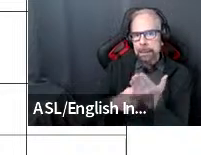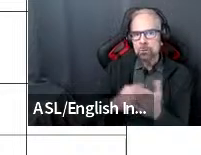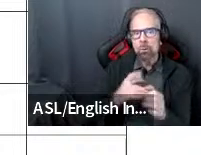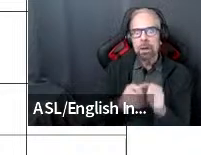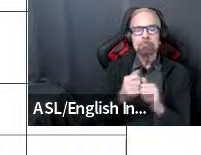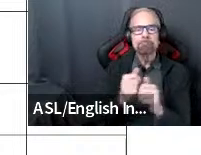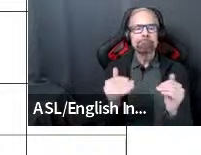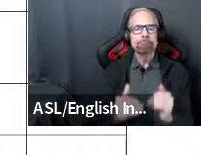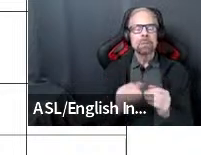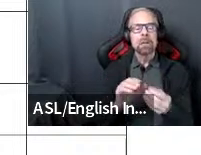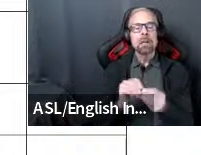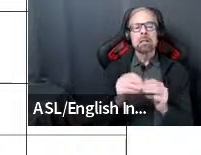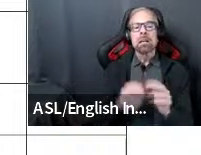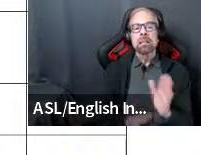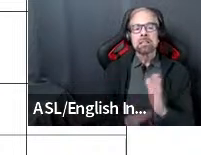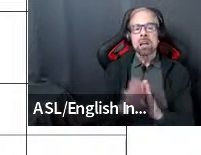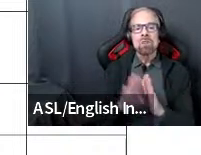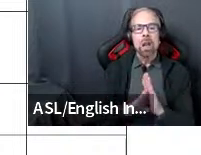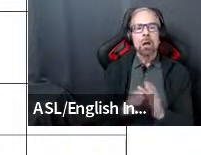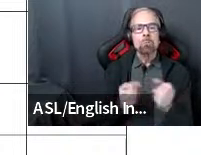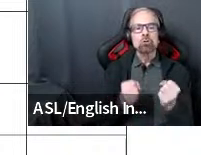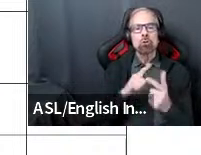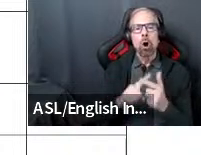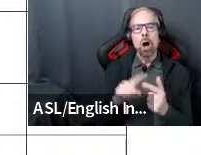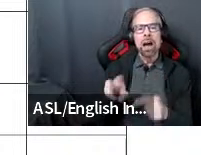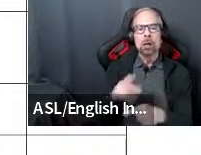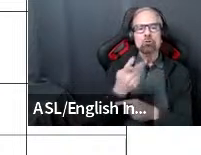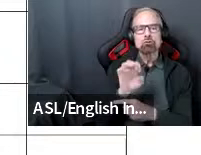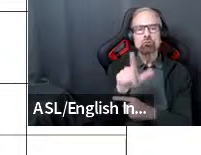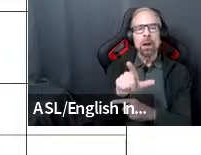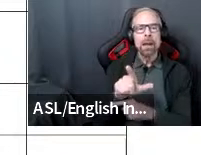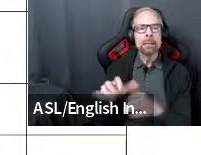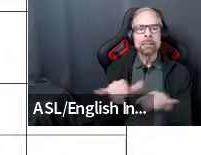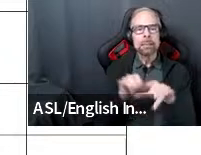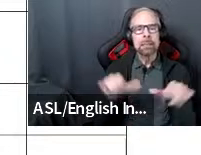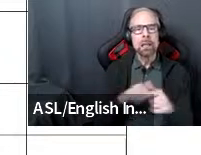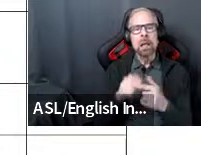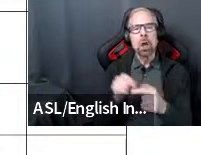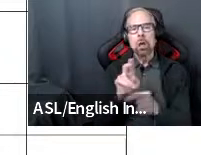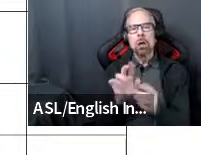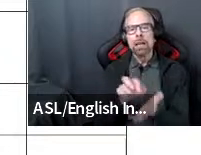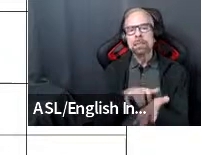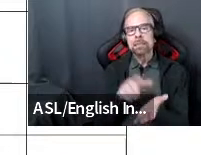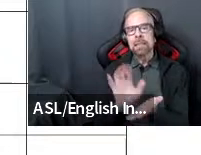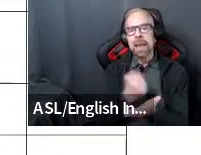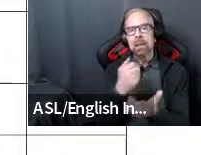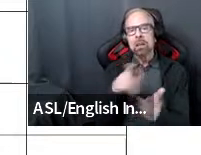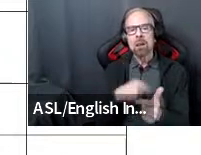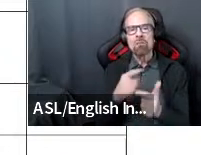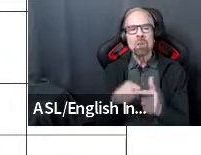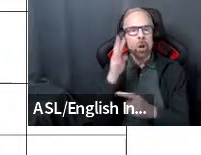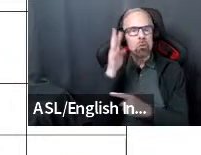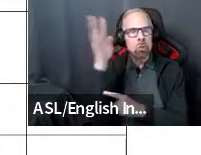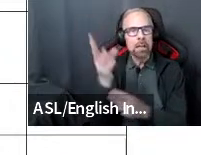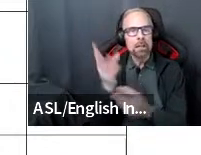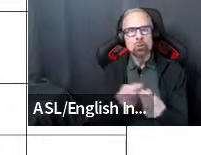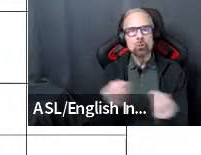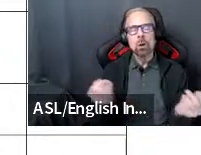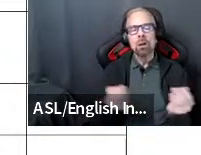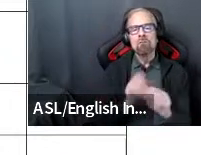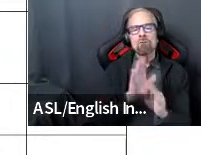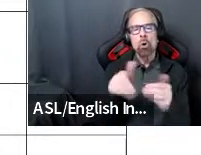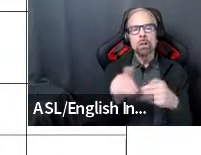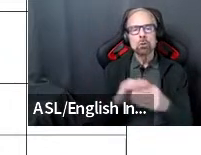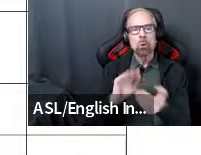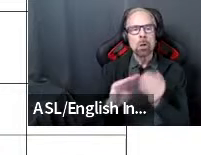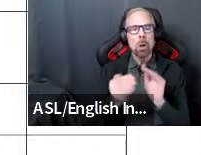Next, develop robust trail systems that surpass federal requirements, leveraging creative solutions to increase functionality and community value and